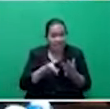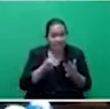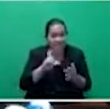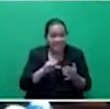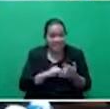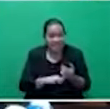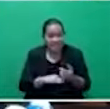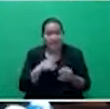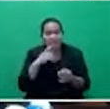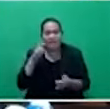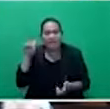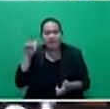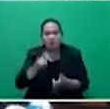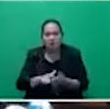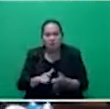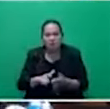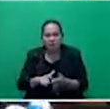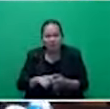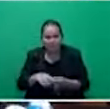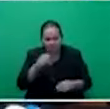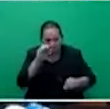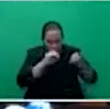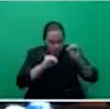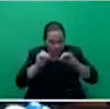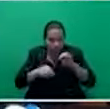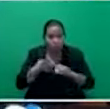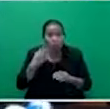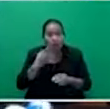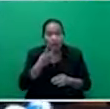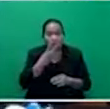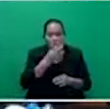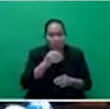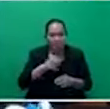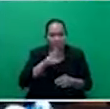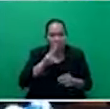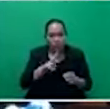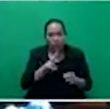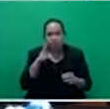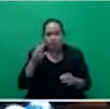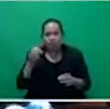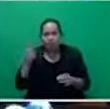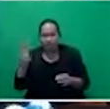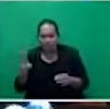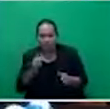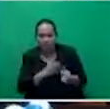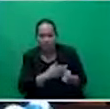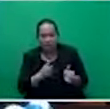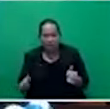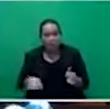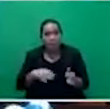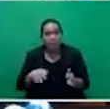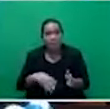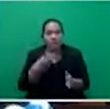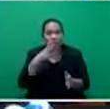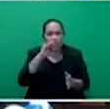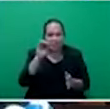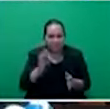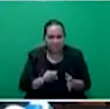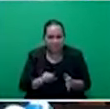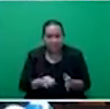ever registered in Fiji. In 2002 and 2003, poverty was 35%. In 2008-2009, poverty